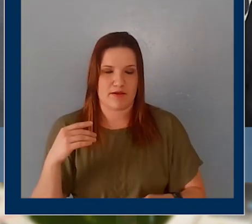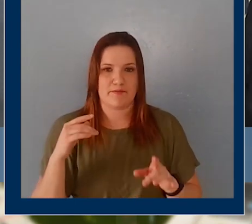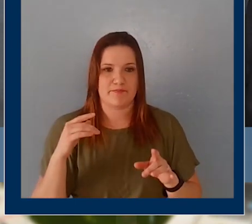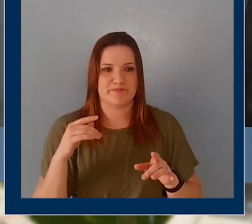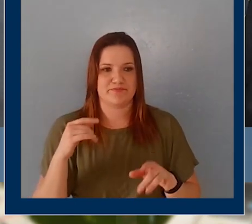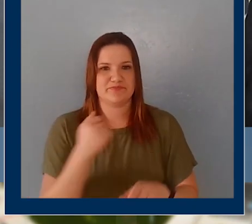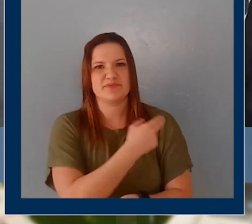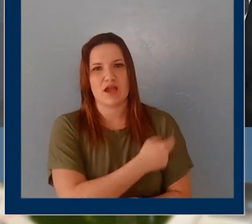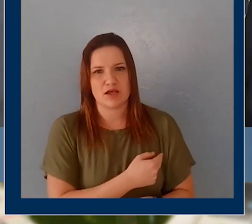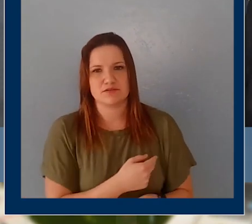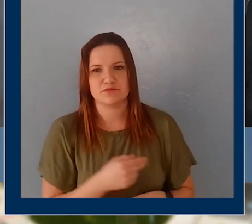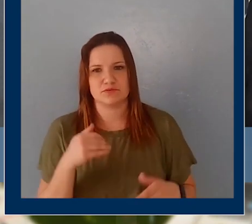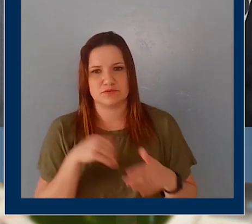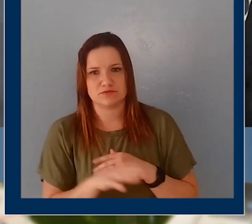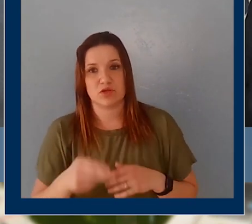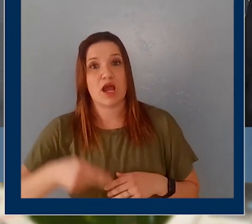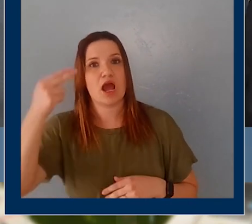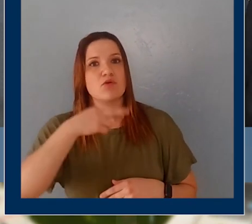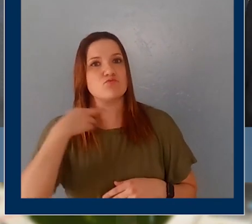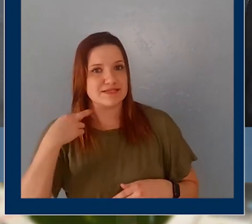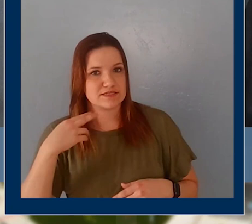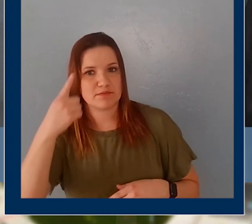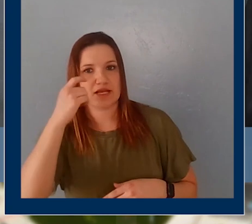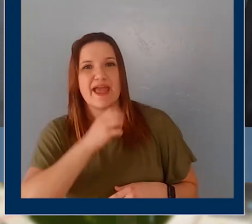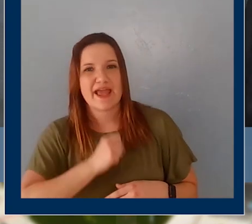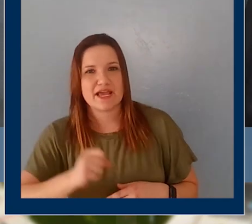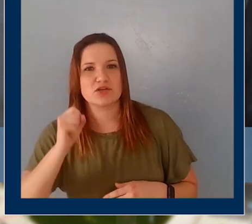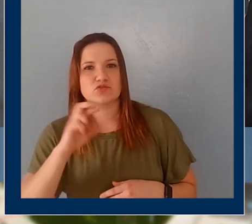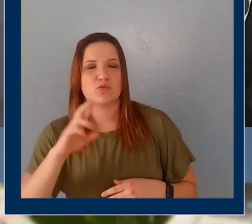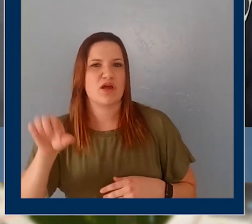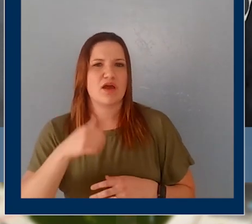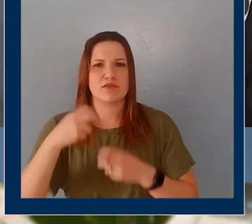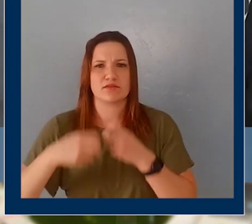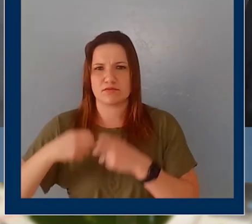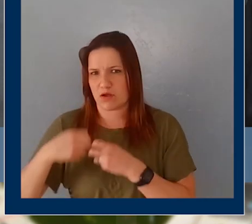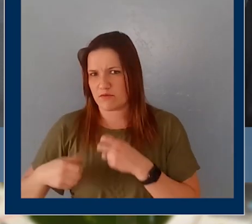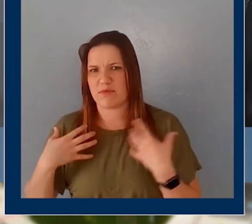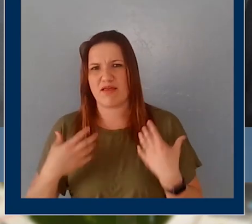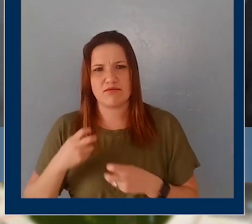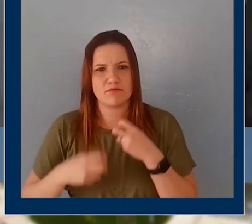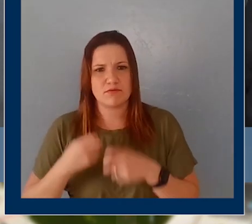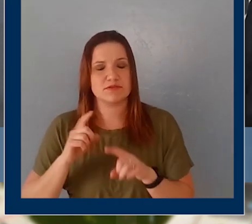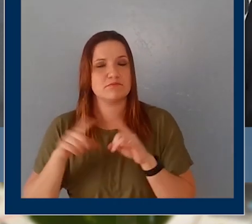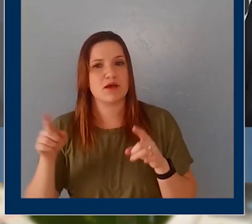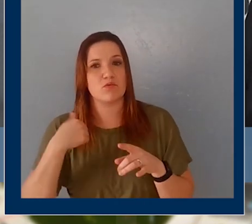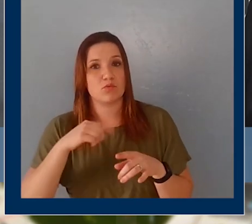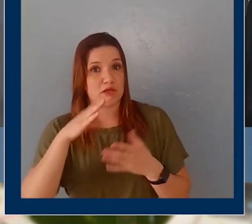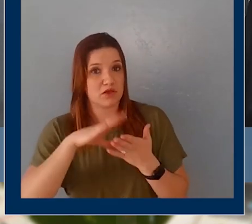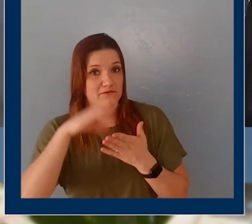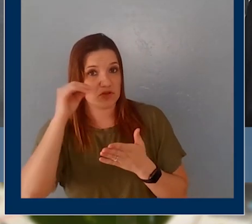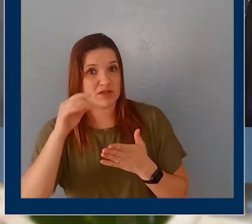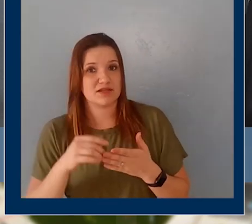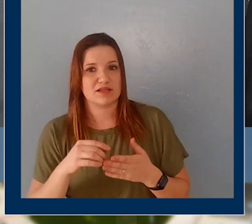of their infection and reduce the effect of it, so they don't end up having to